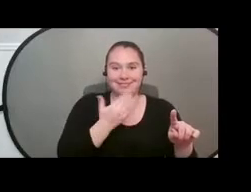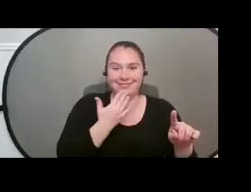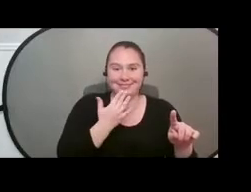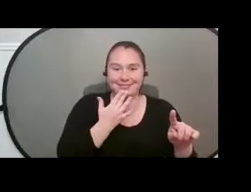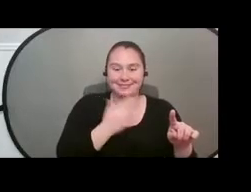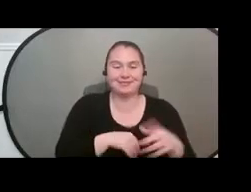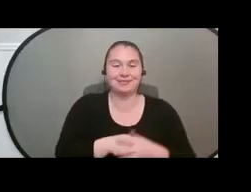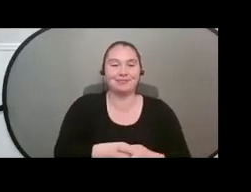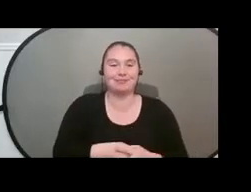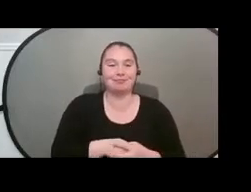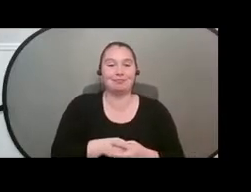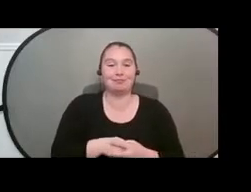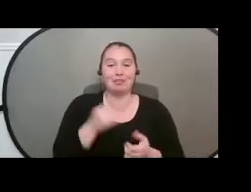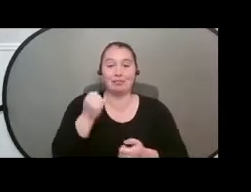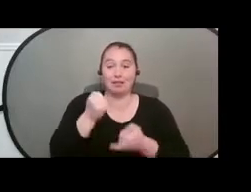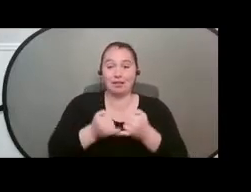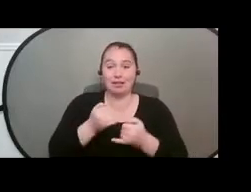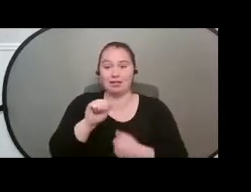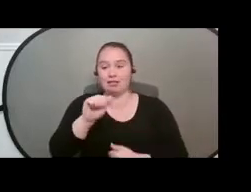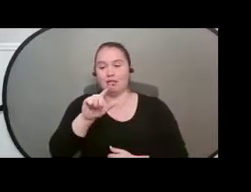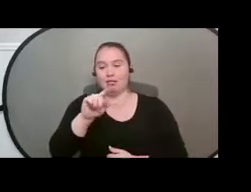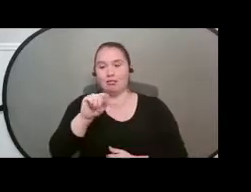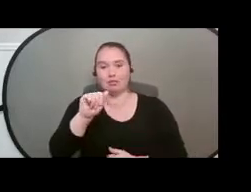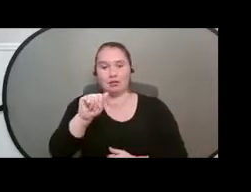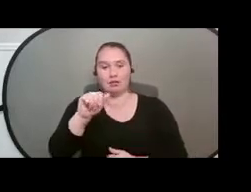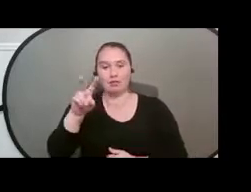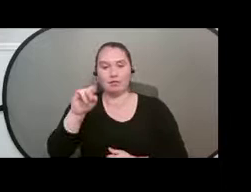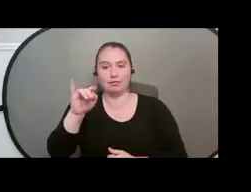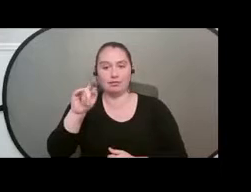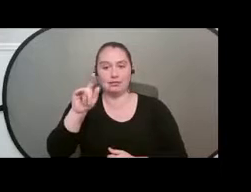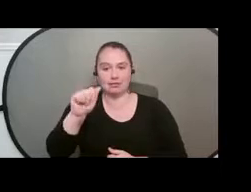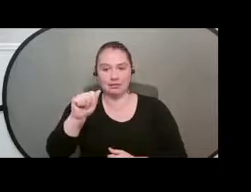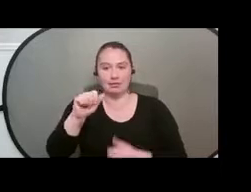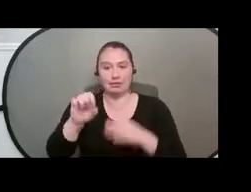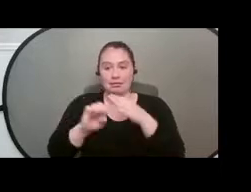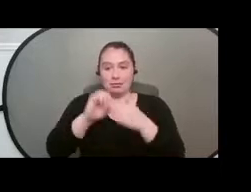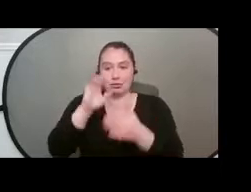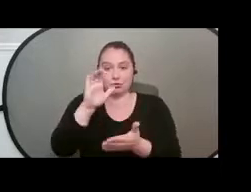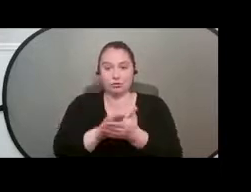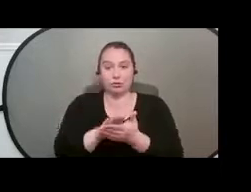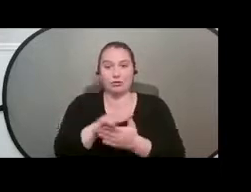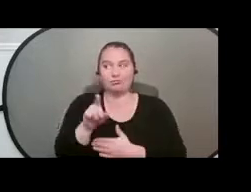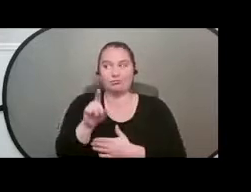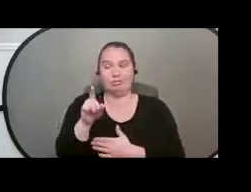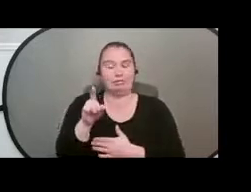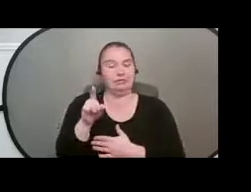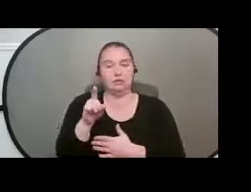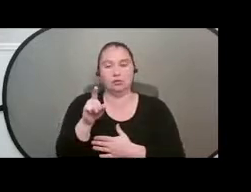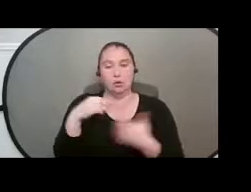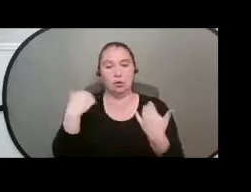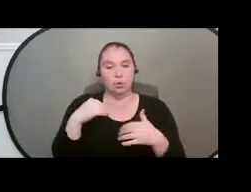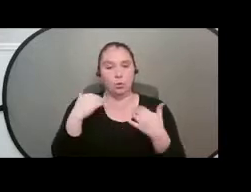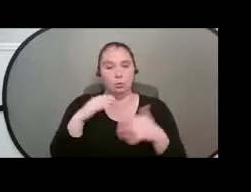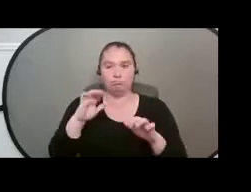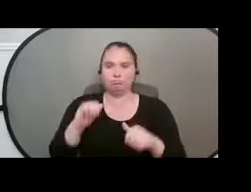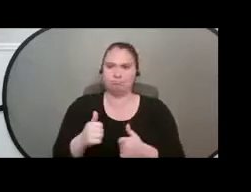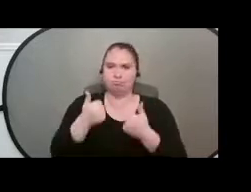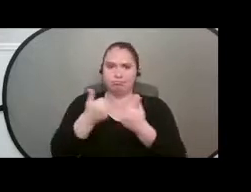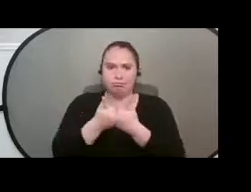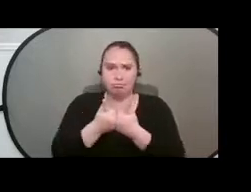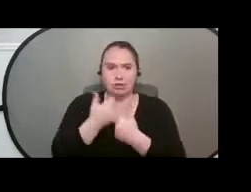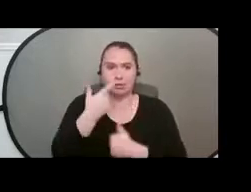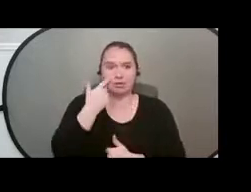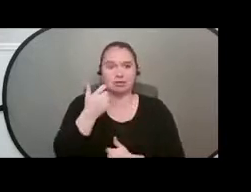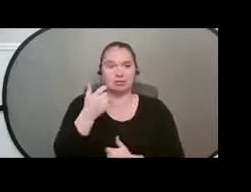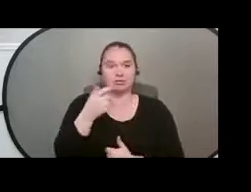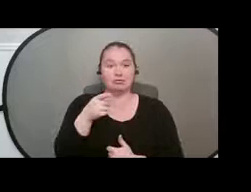And then finally, Alta Vista Elementary School, and this is one of the greatest challenges in terms of the site size,